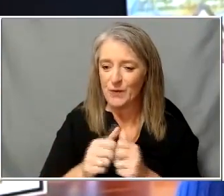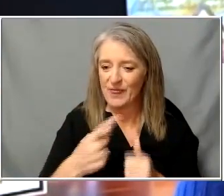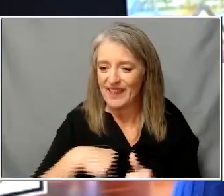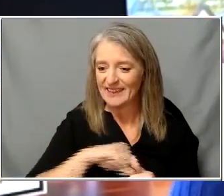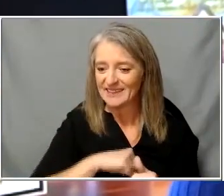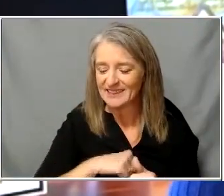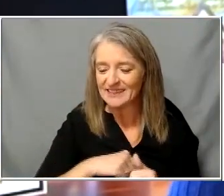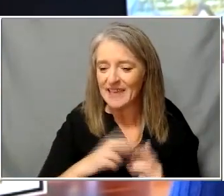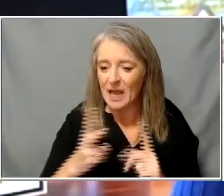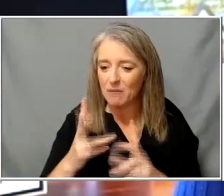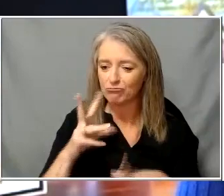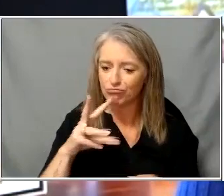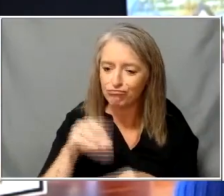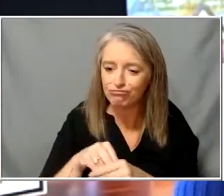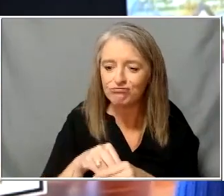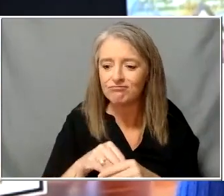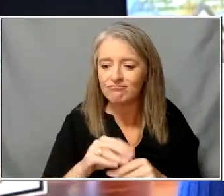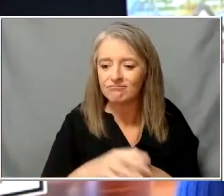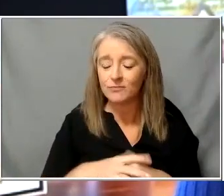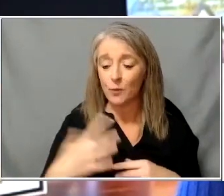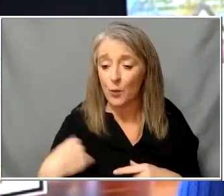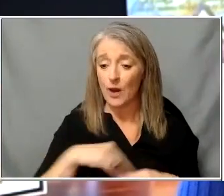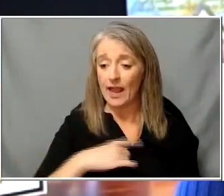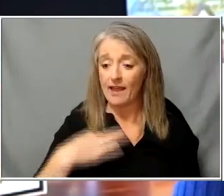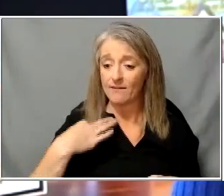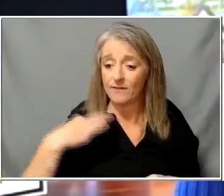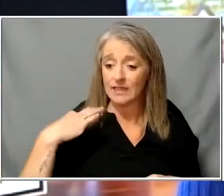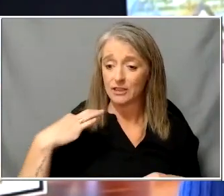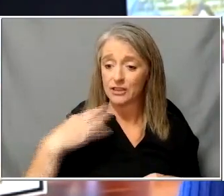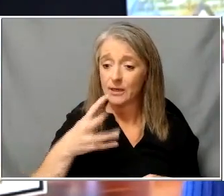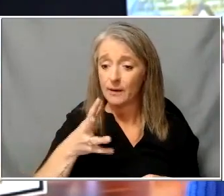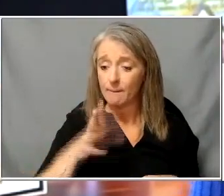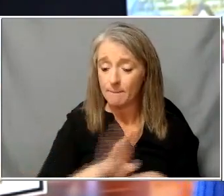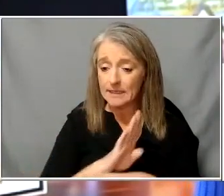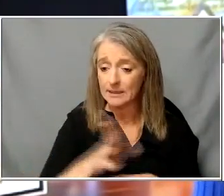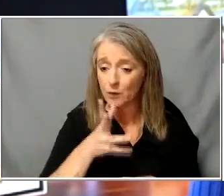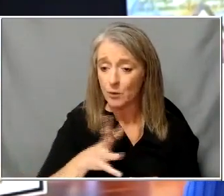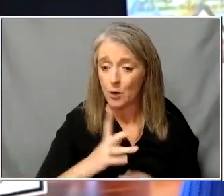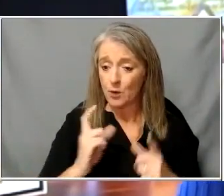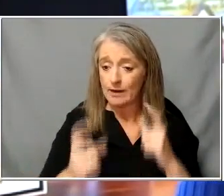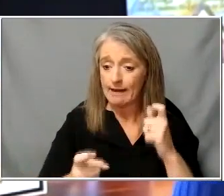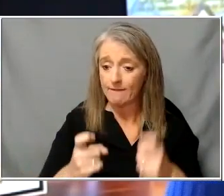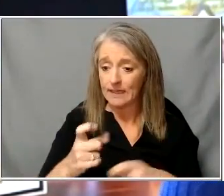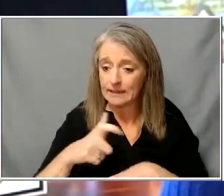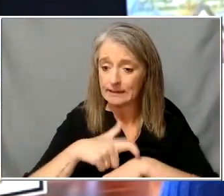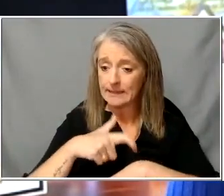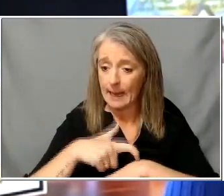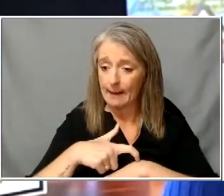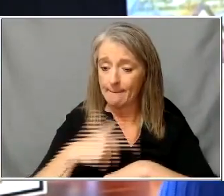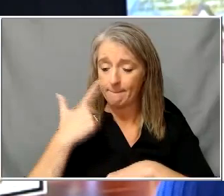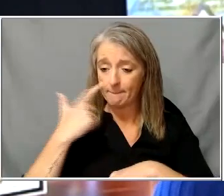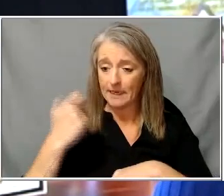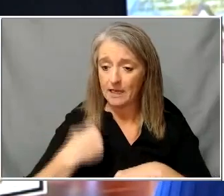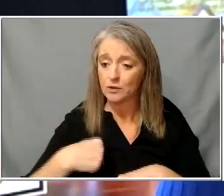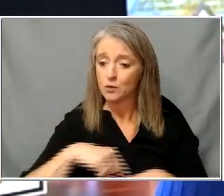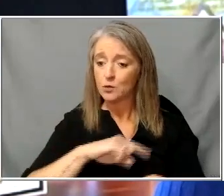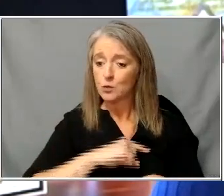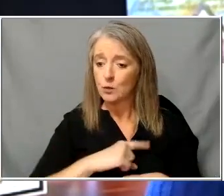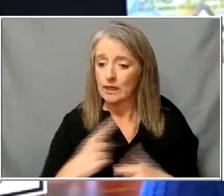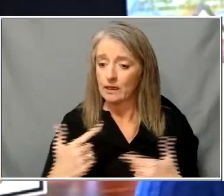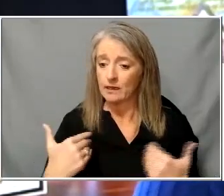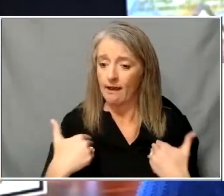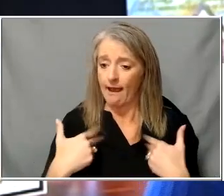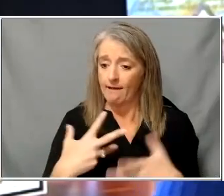and participate in that. We've got volunteer business women who are giving of our time just because, we had those